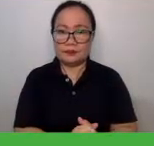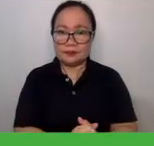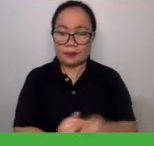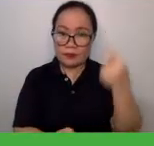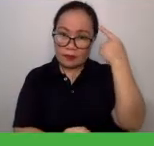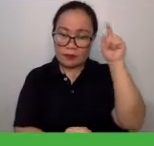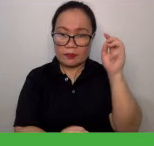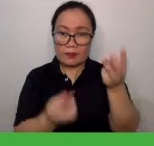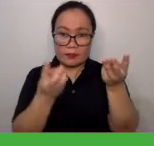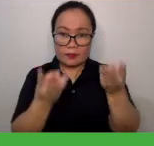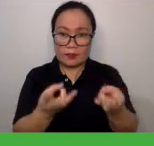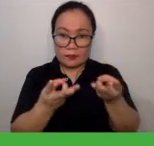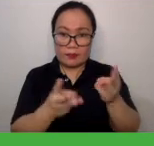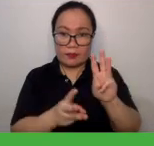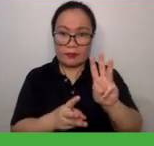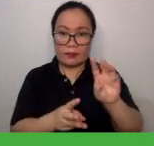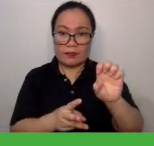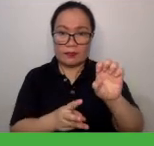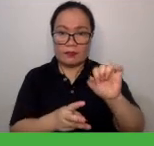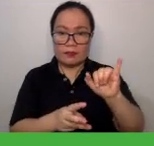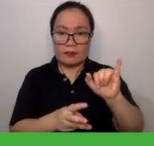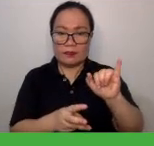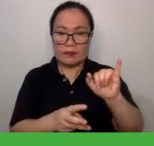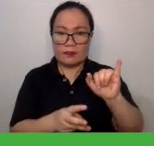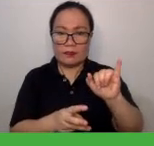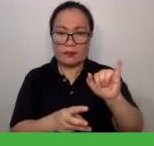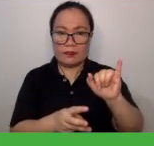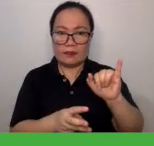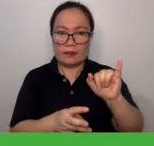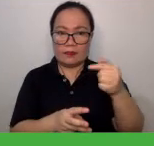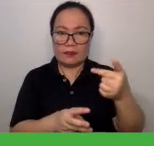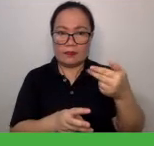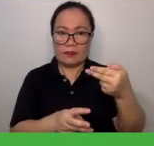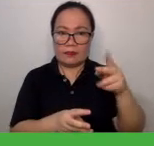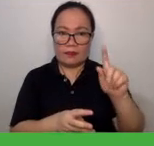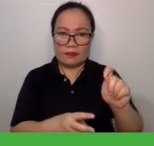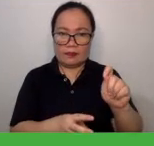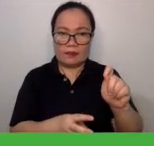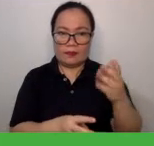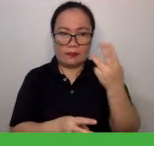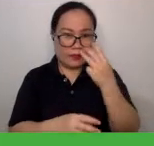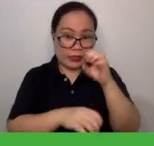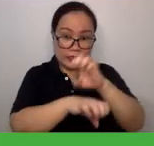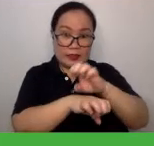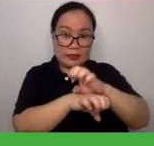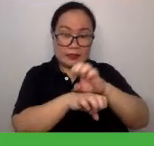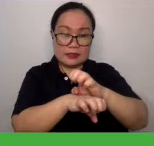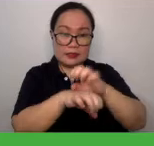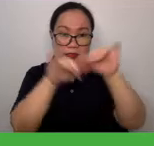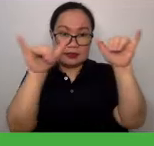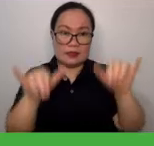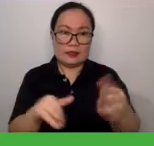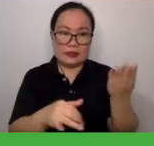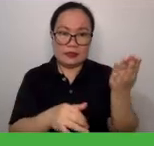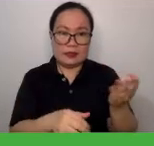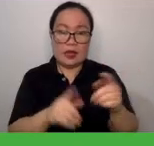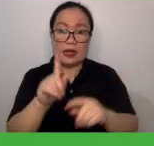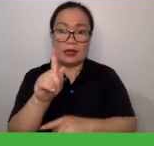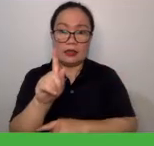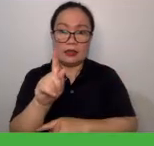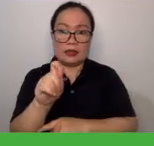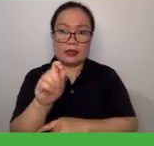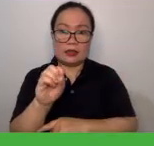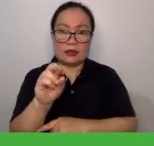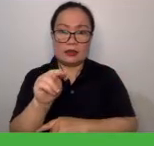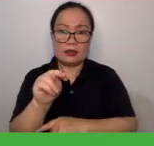And then for weight, in the English system, dito papasok yung tons, ounce, and pounds. So,